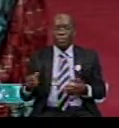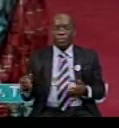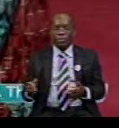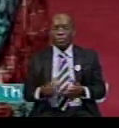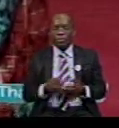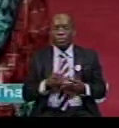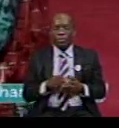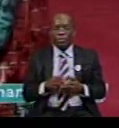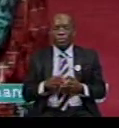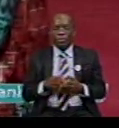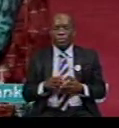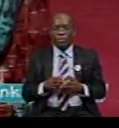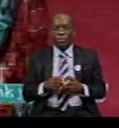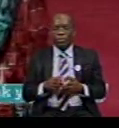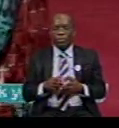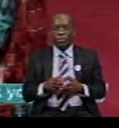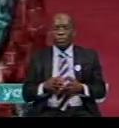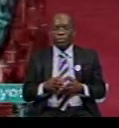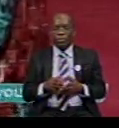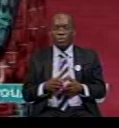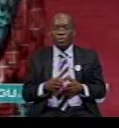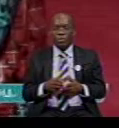Wonderful God at work.